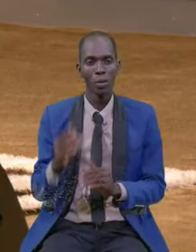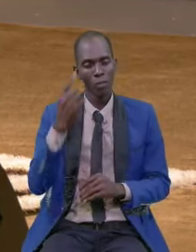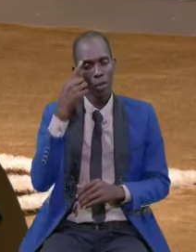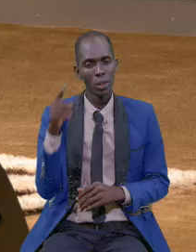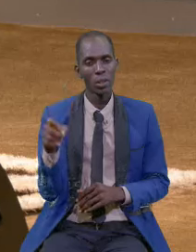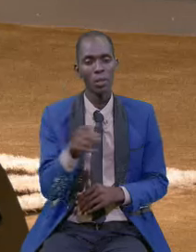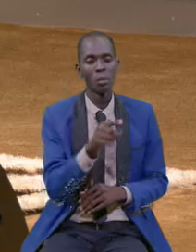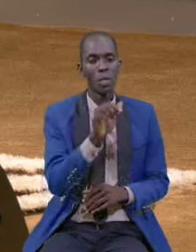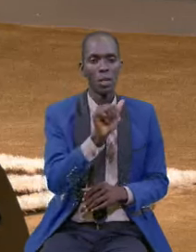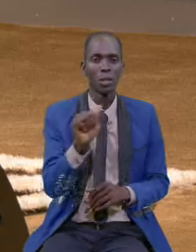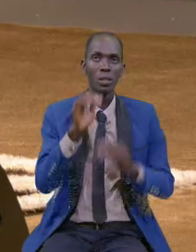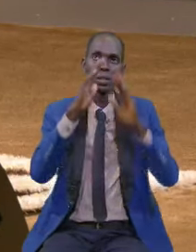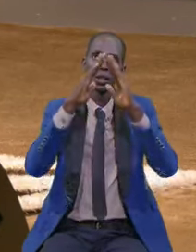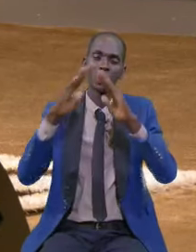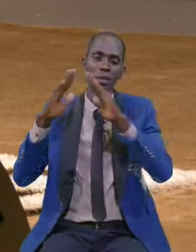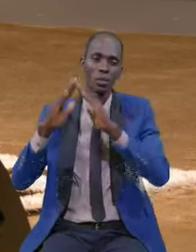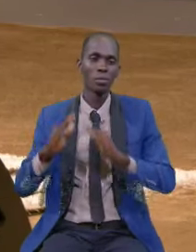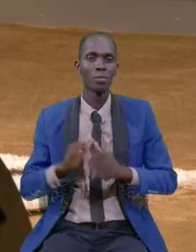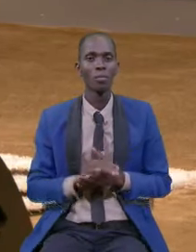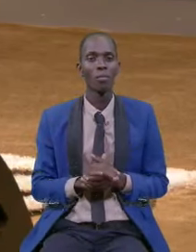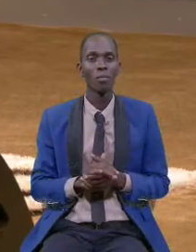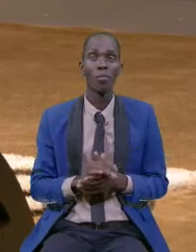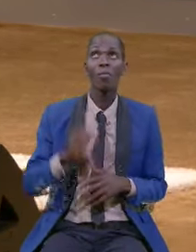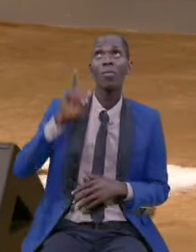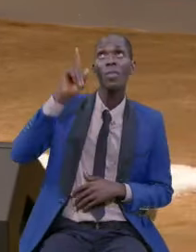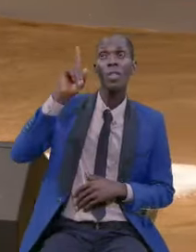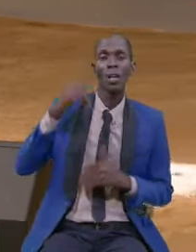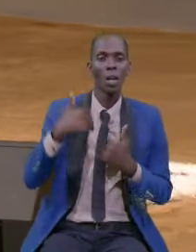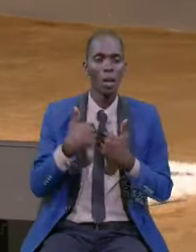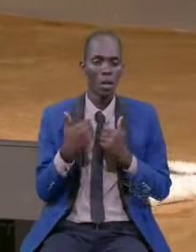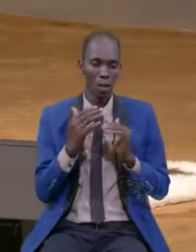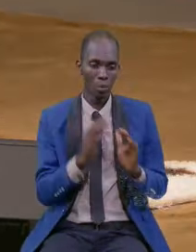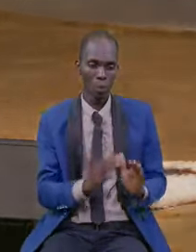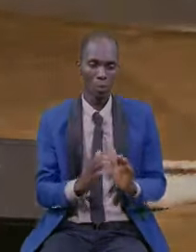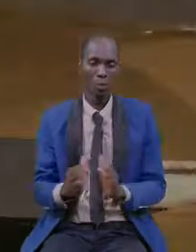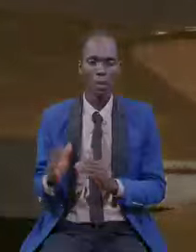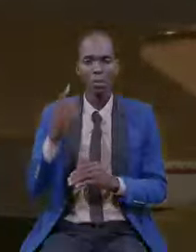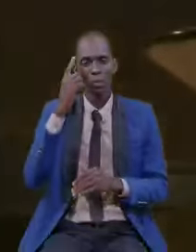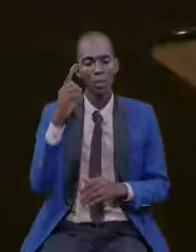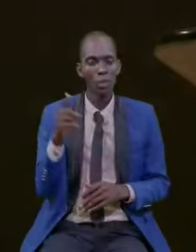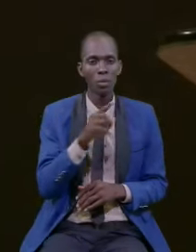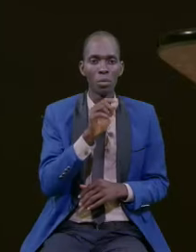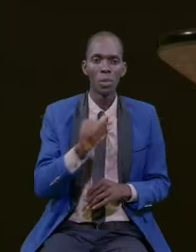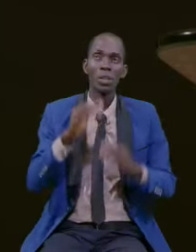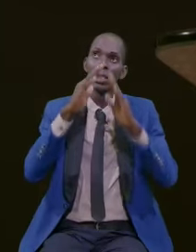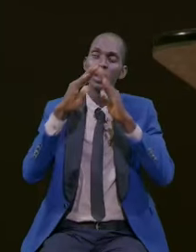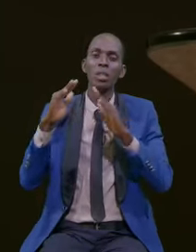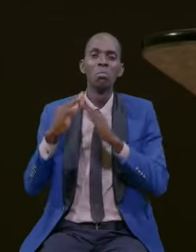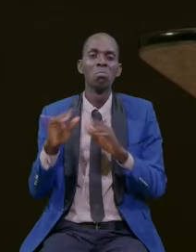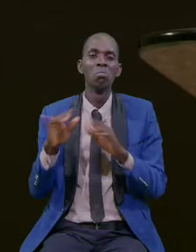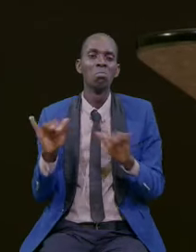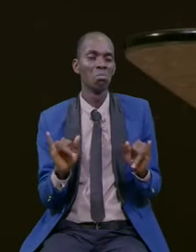them a city. He has prepared for them a city, just like